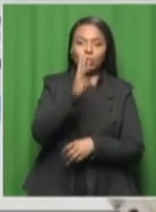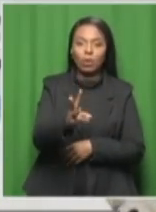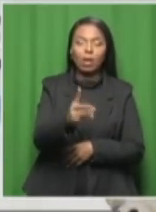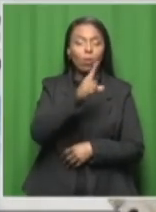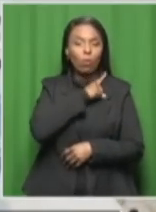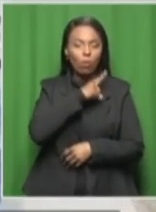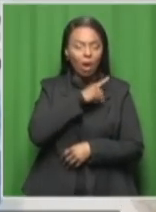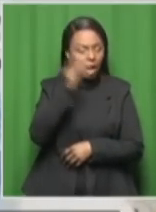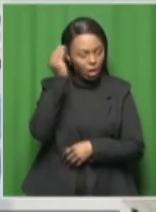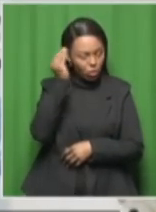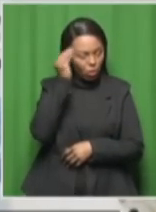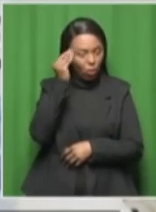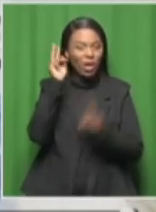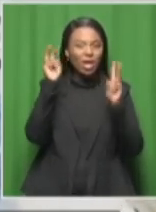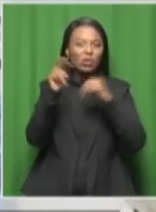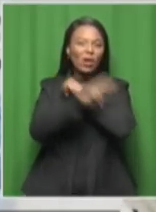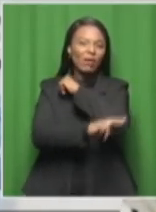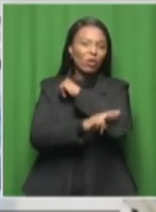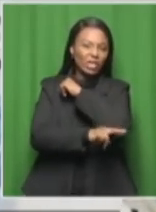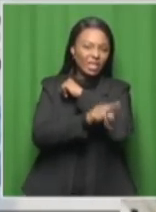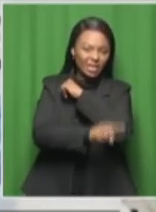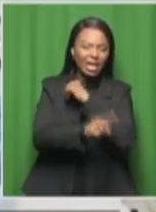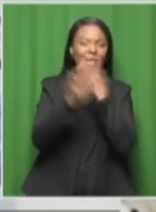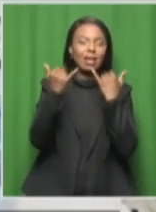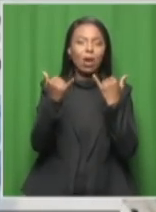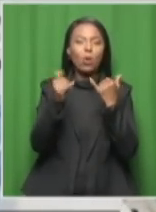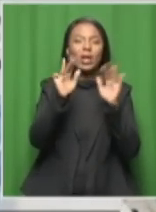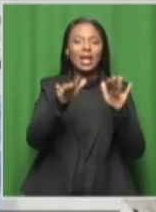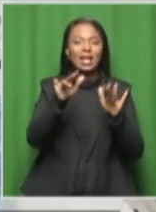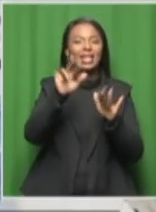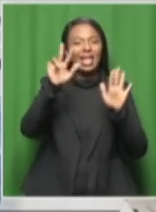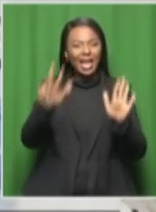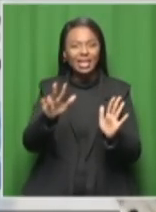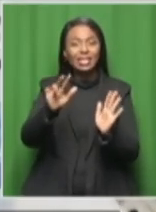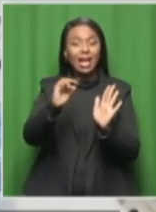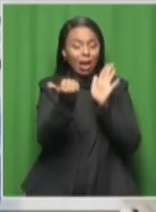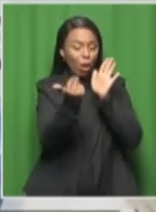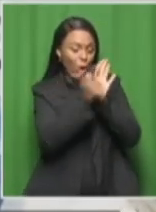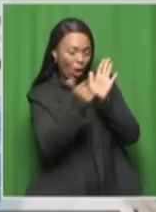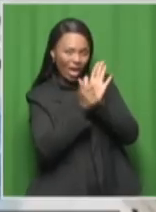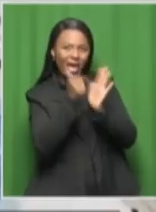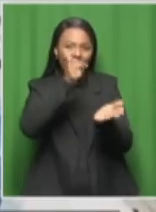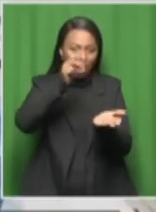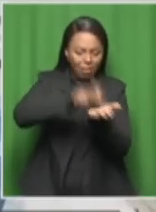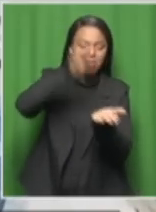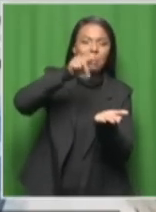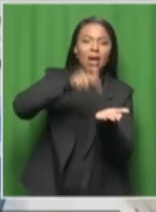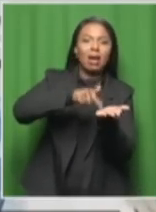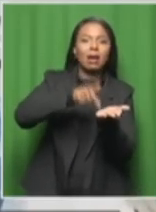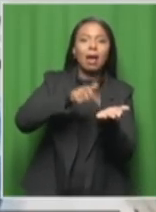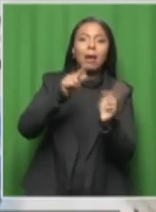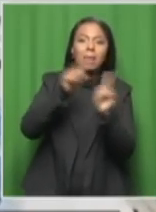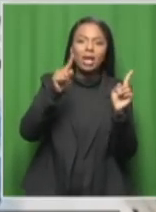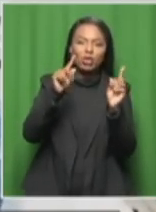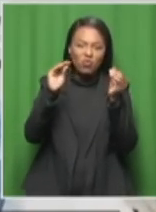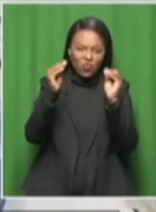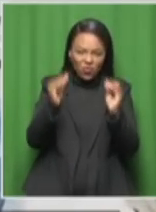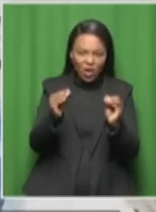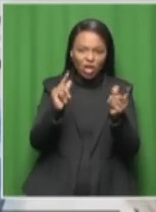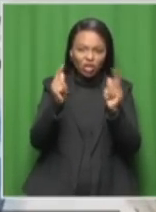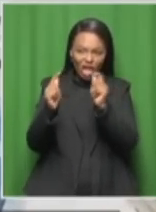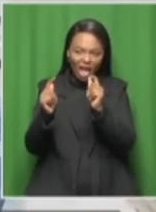we passed the Refugee Act in 1998, and at the time we passed it, there were winds of change all over the